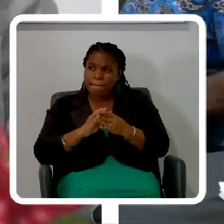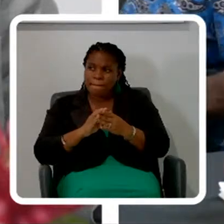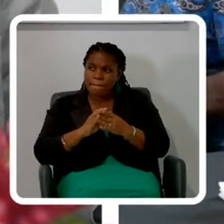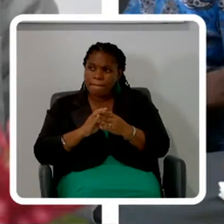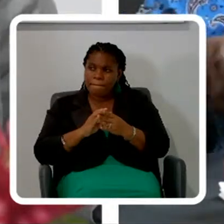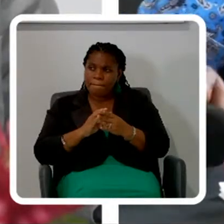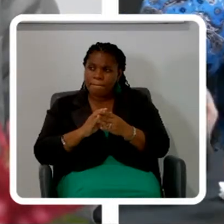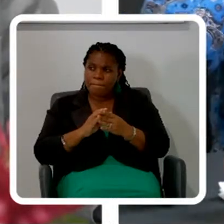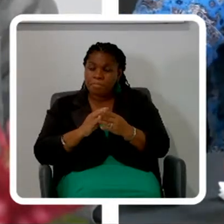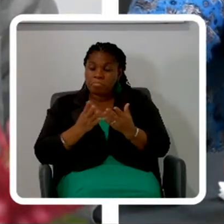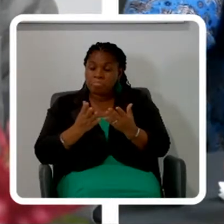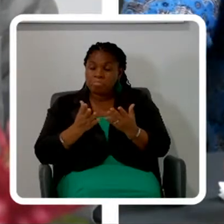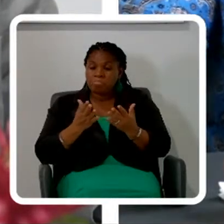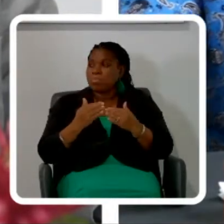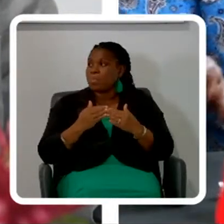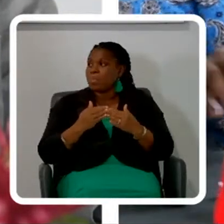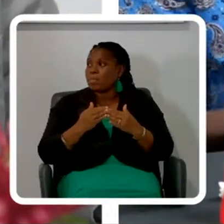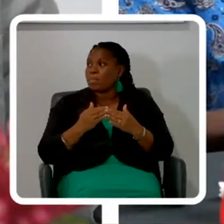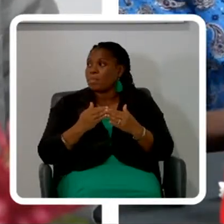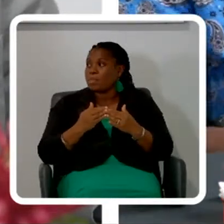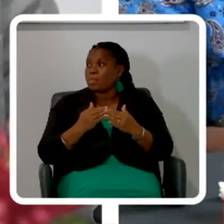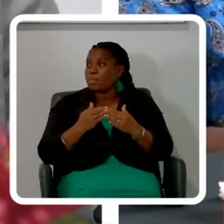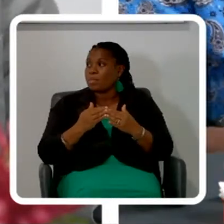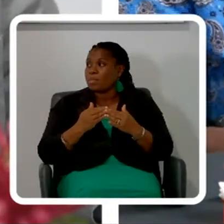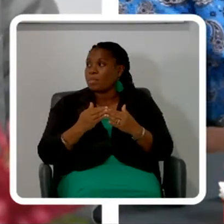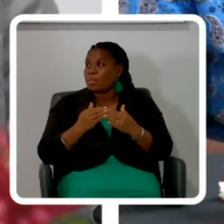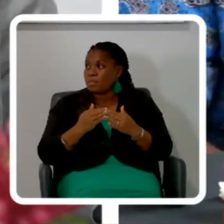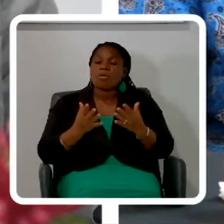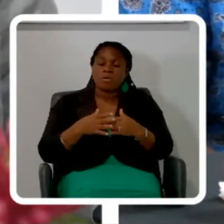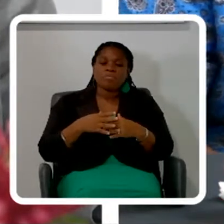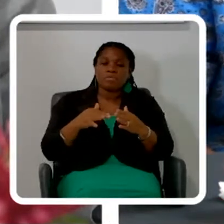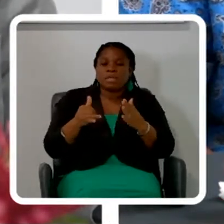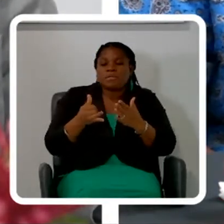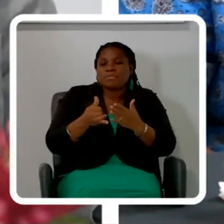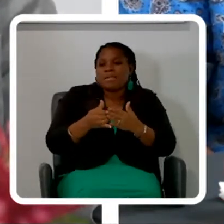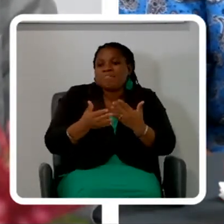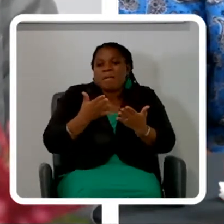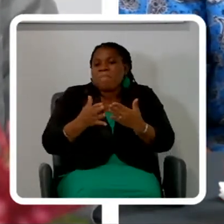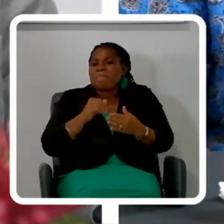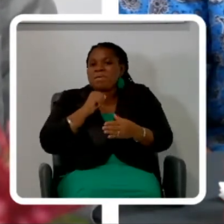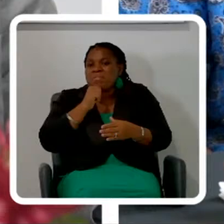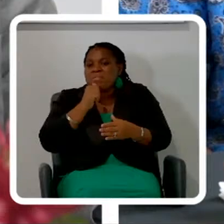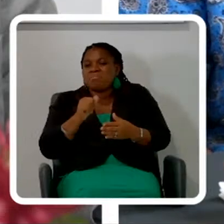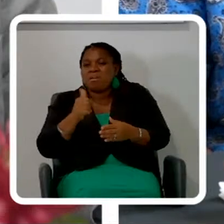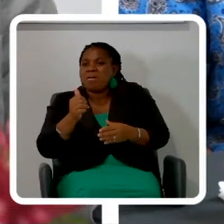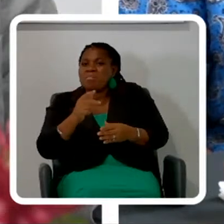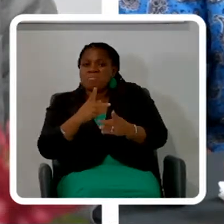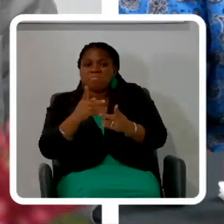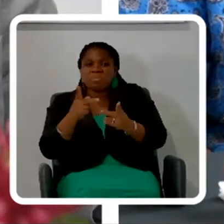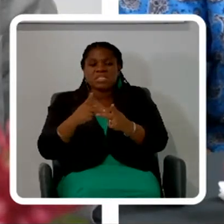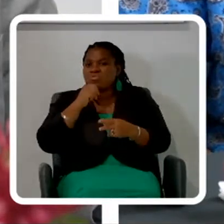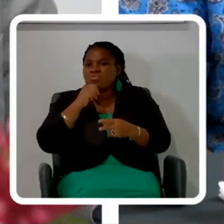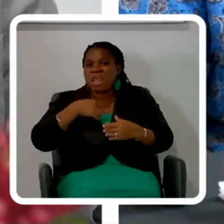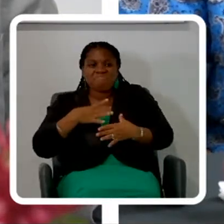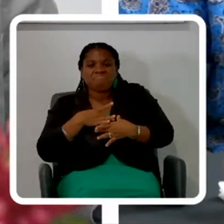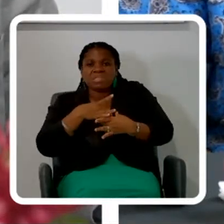of the fence? Right. So I know that they have their own personal interest, right? And that is the question. And